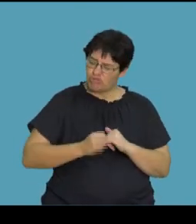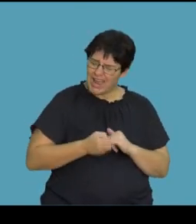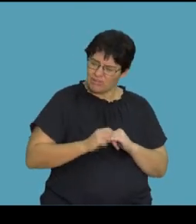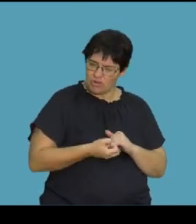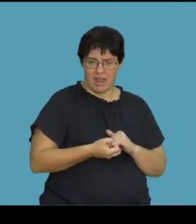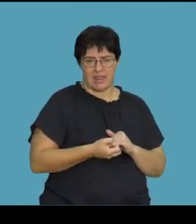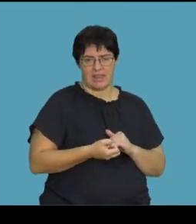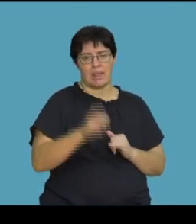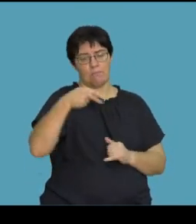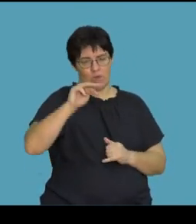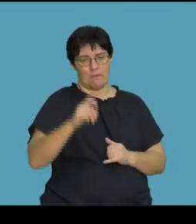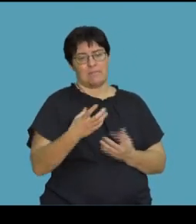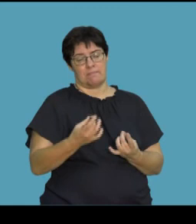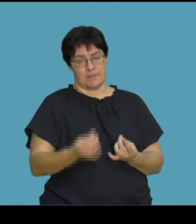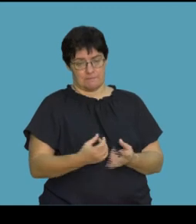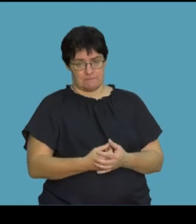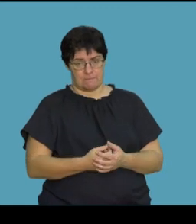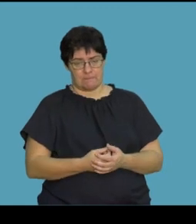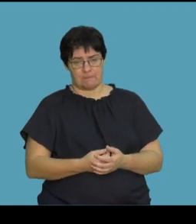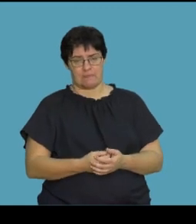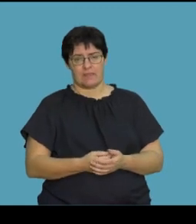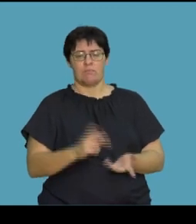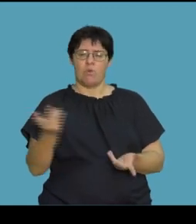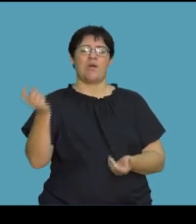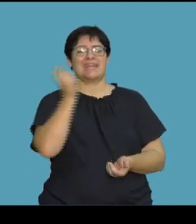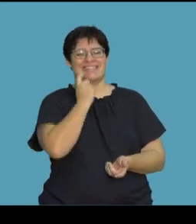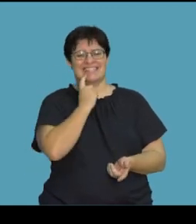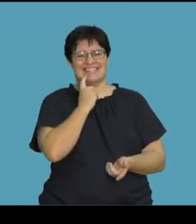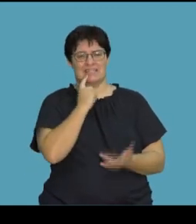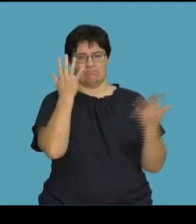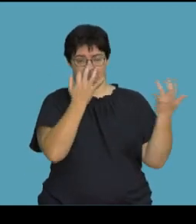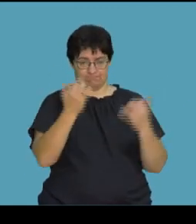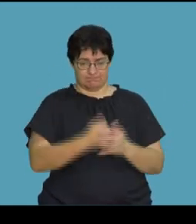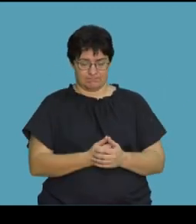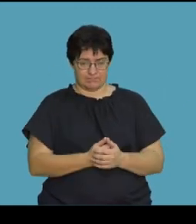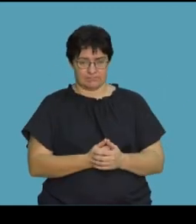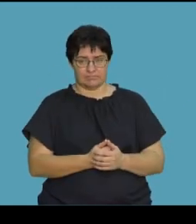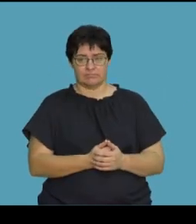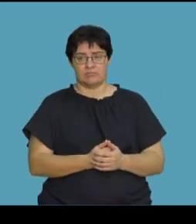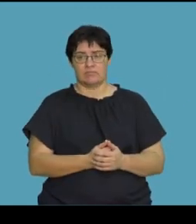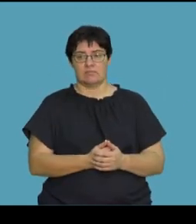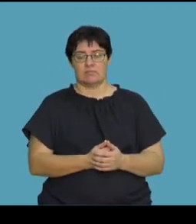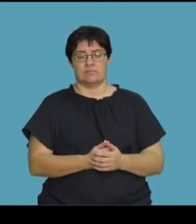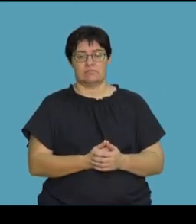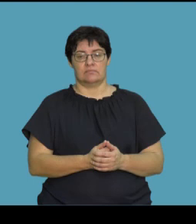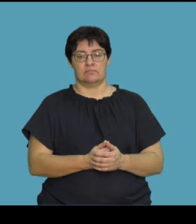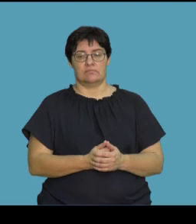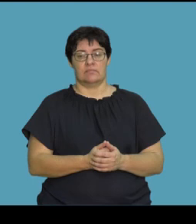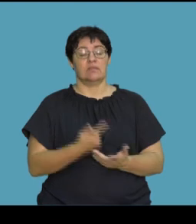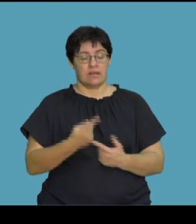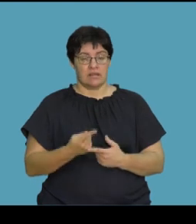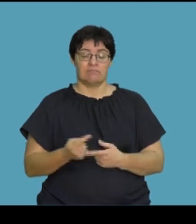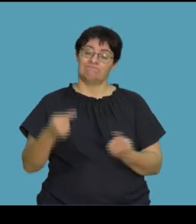Try by all means to make them to be prime numbers, because then that makes it easier for you to work them out. And then